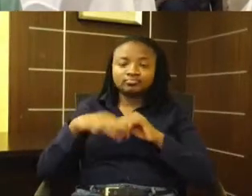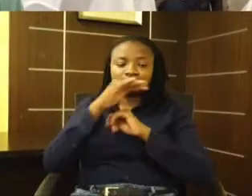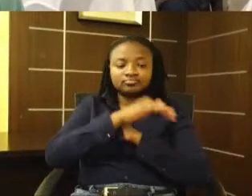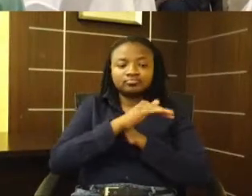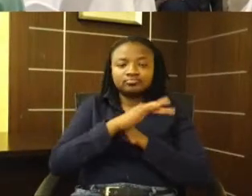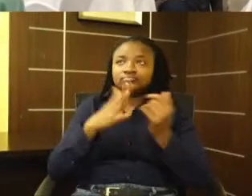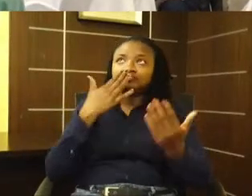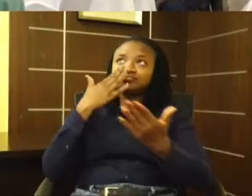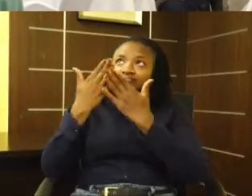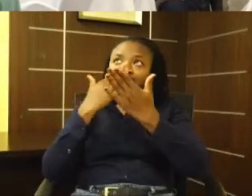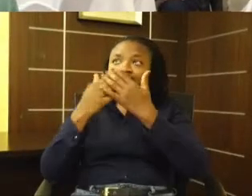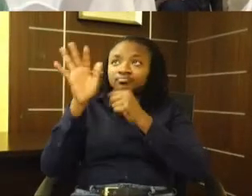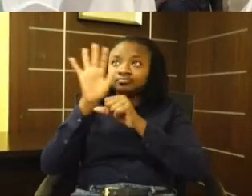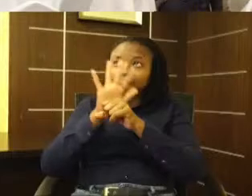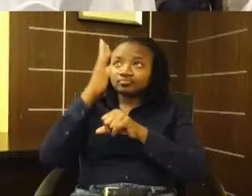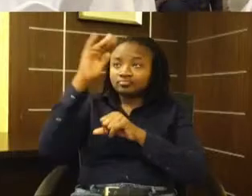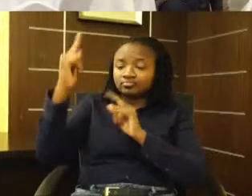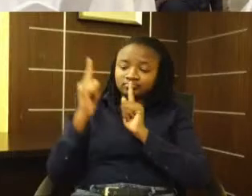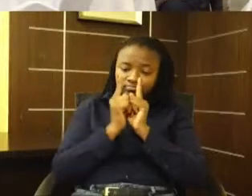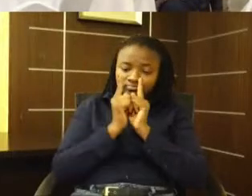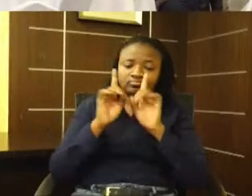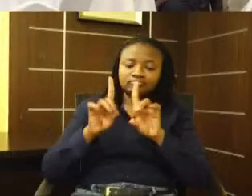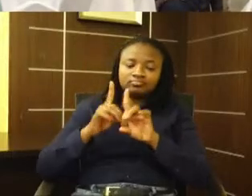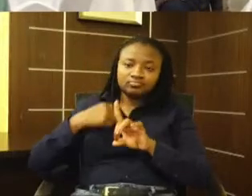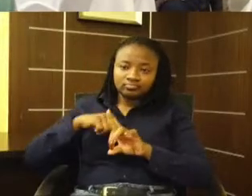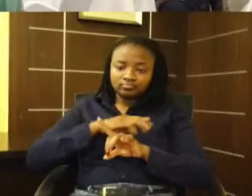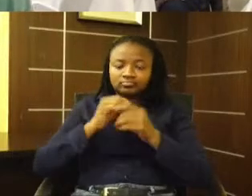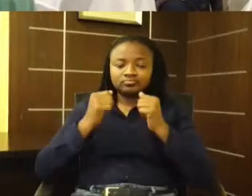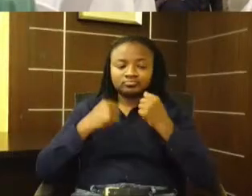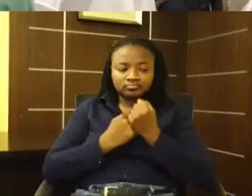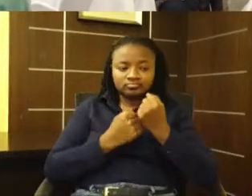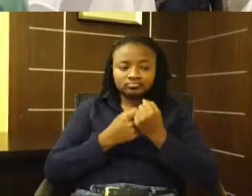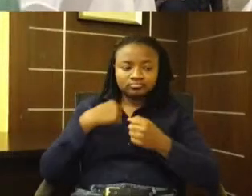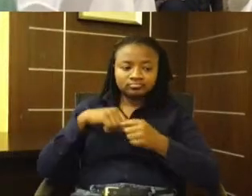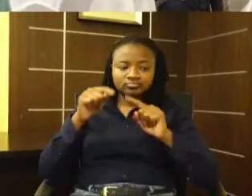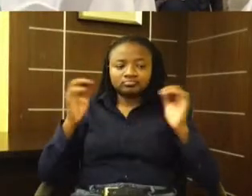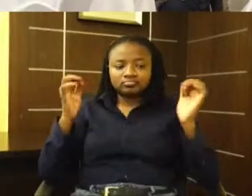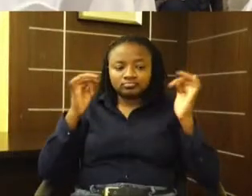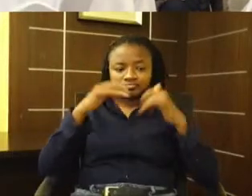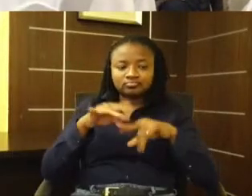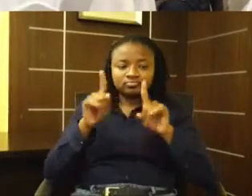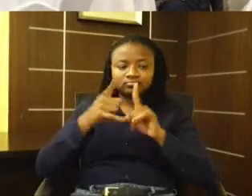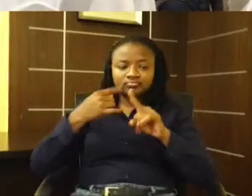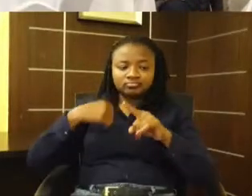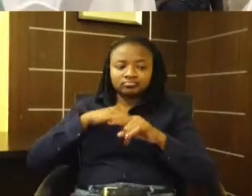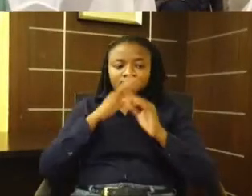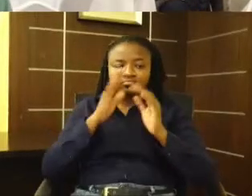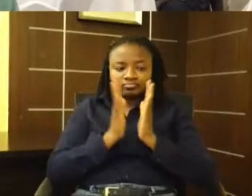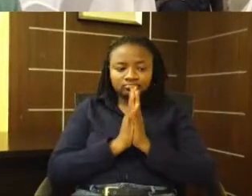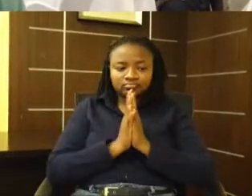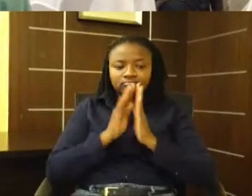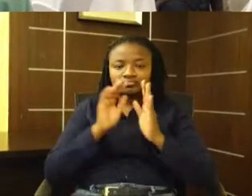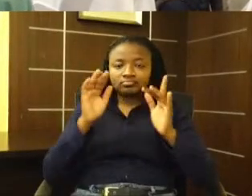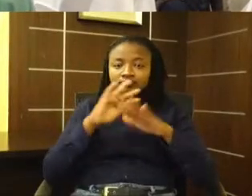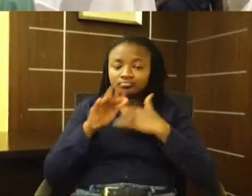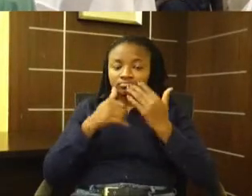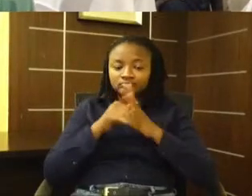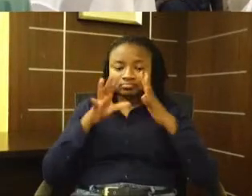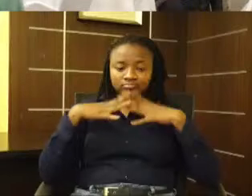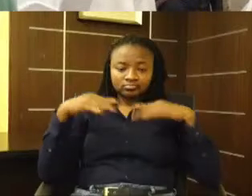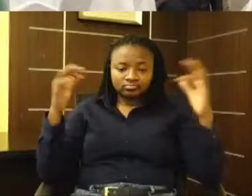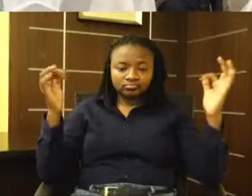being with us throughout the day. We thank you for this forum, and we pray that all that we have gathered here, the